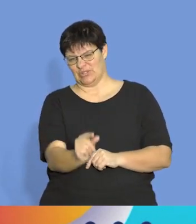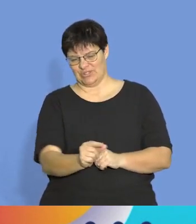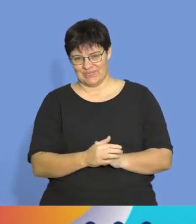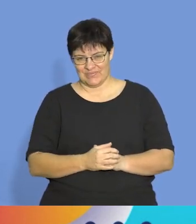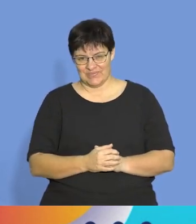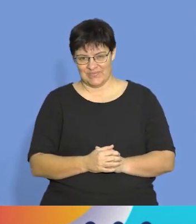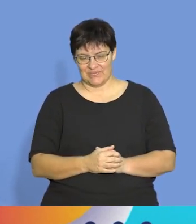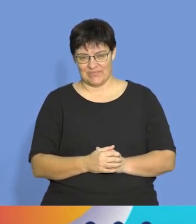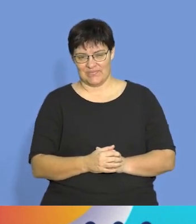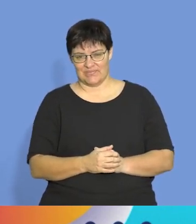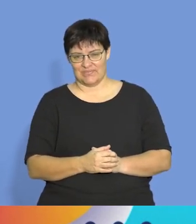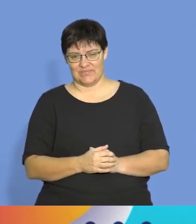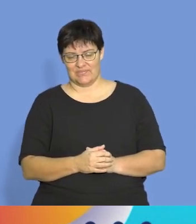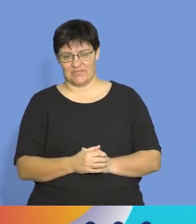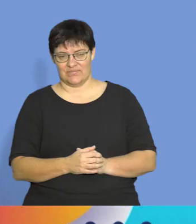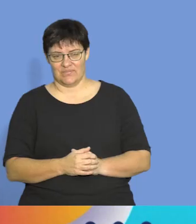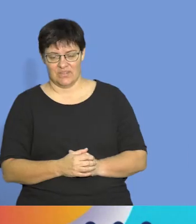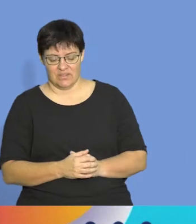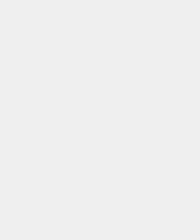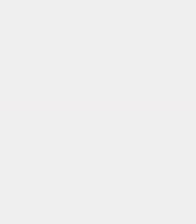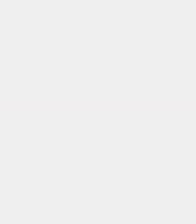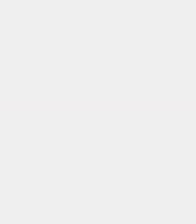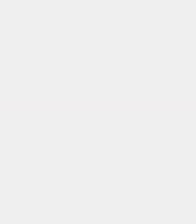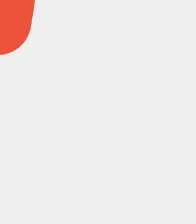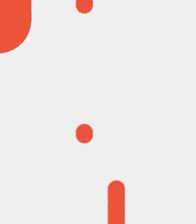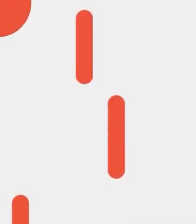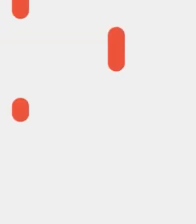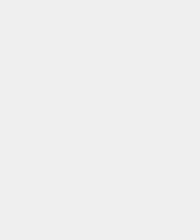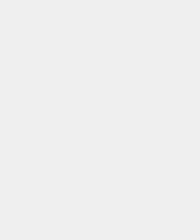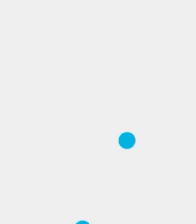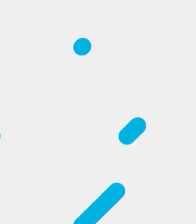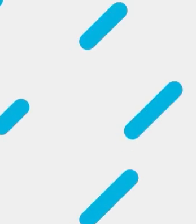solution. Please stay tuned. I'll be back just now.